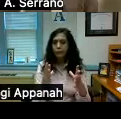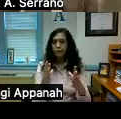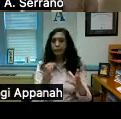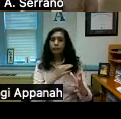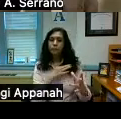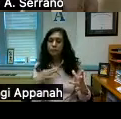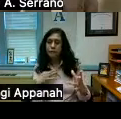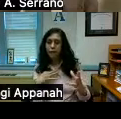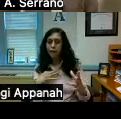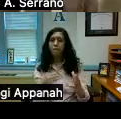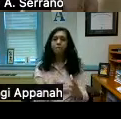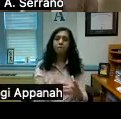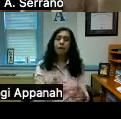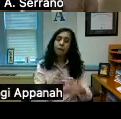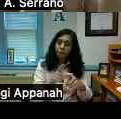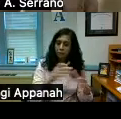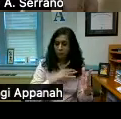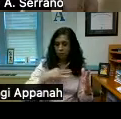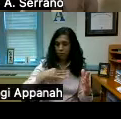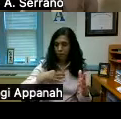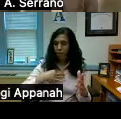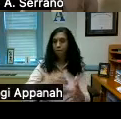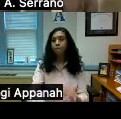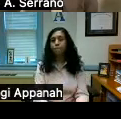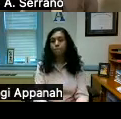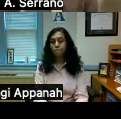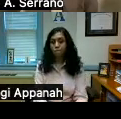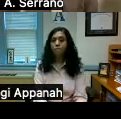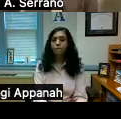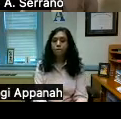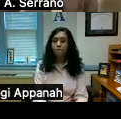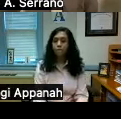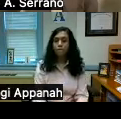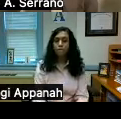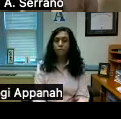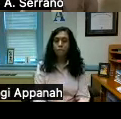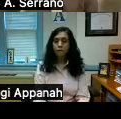They have to have input from teachers and staff and professional staff.